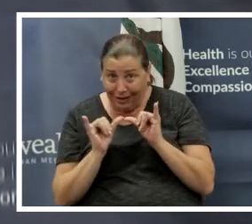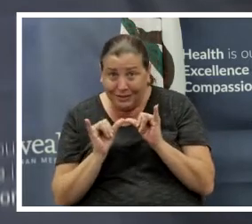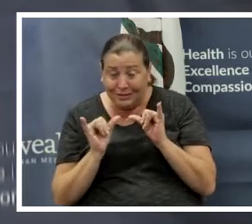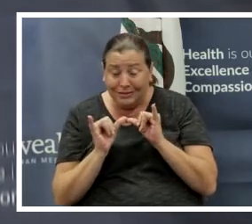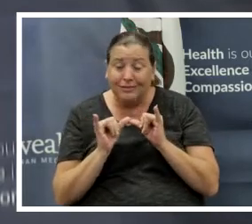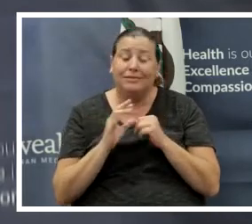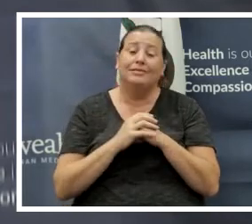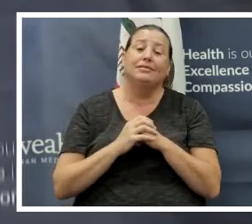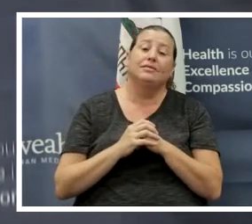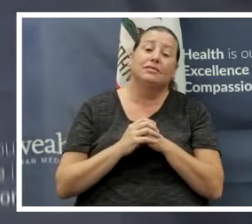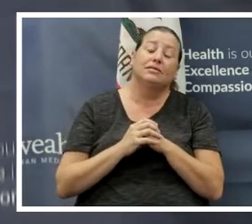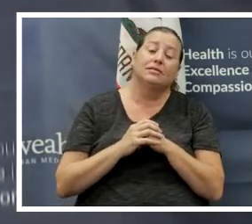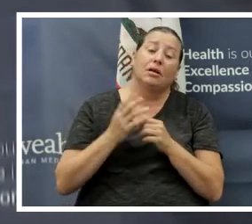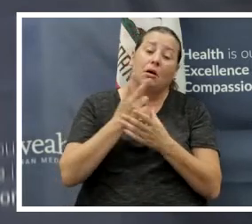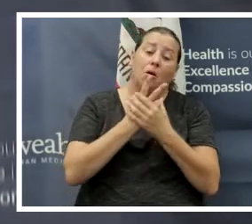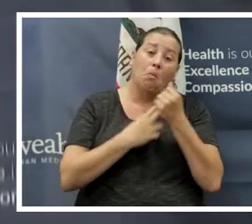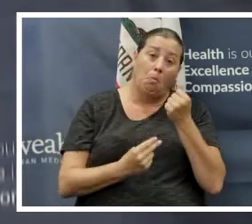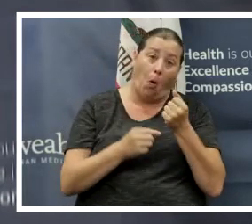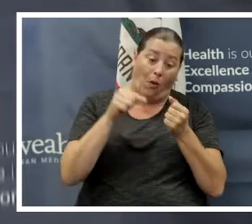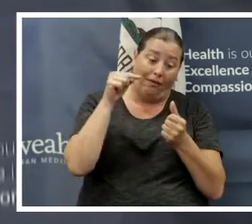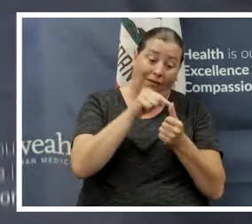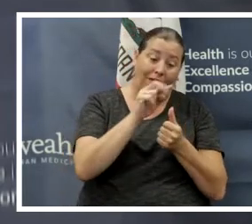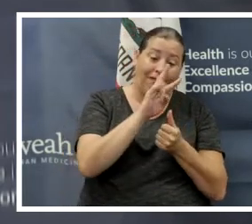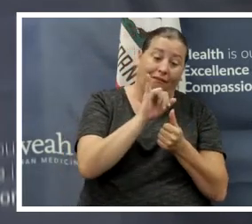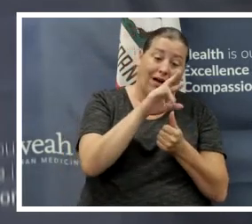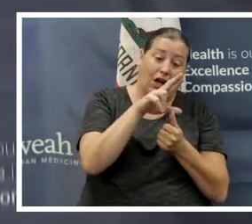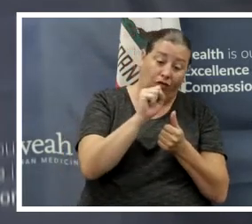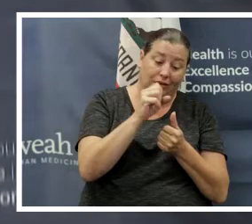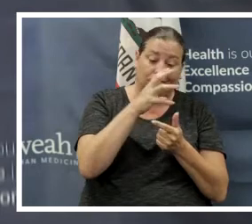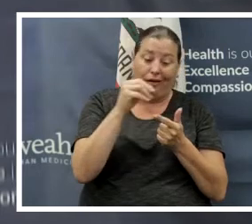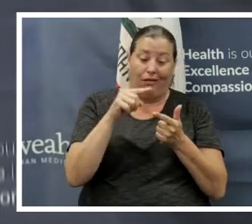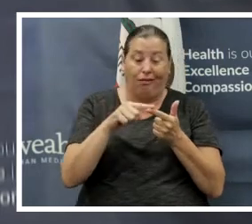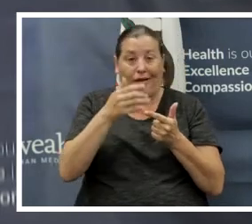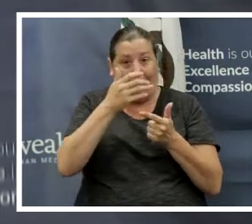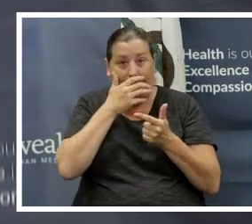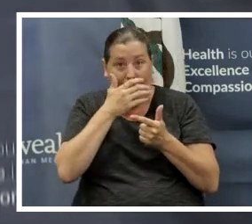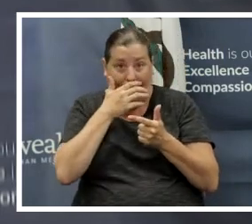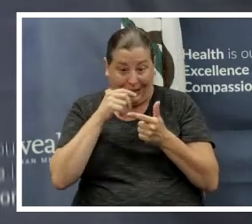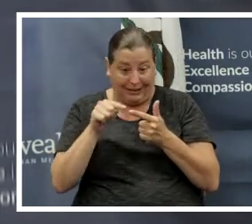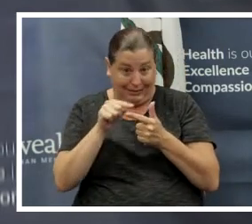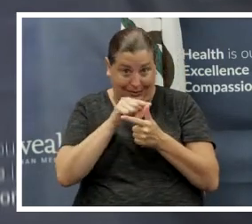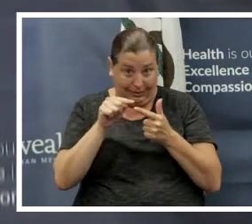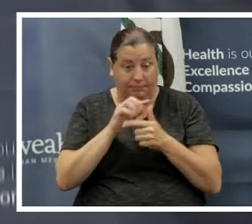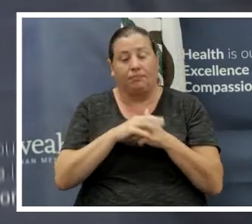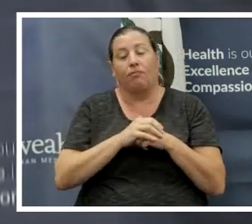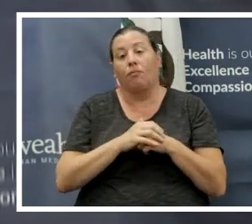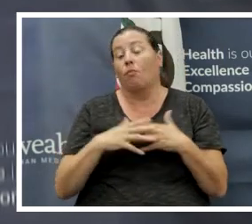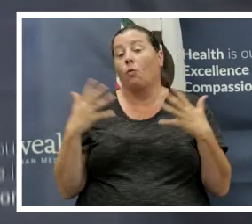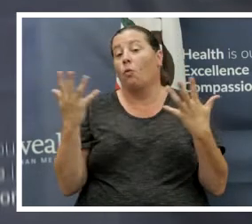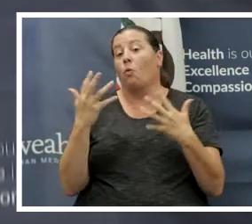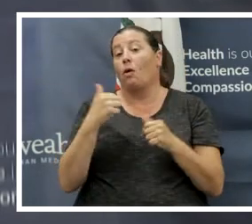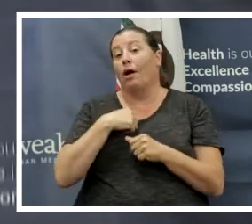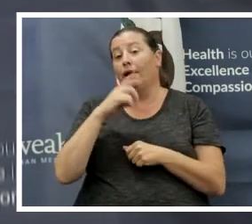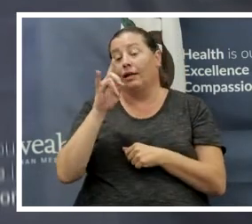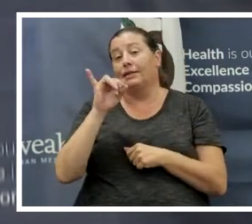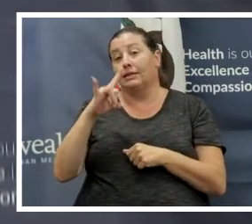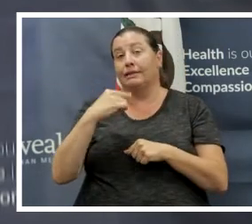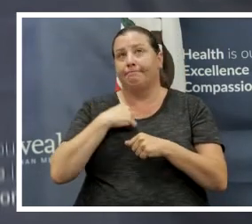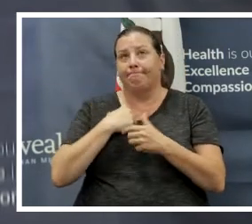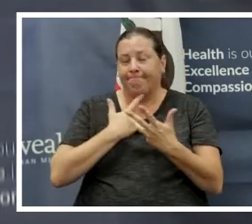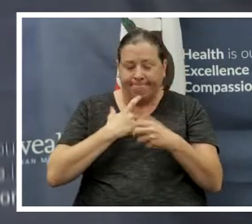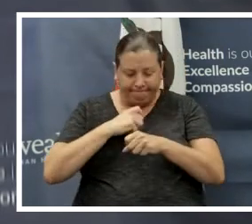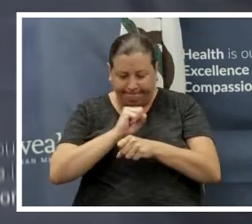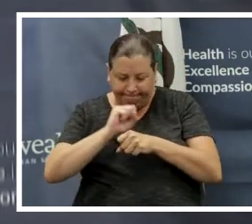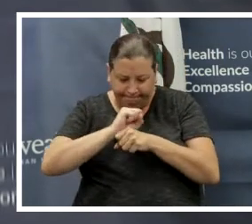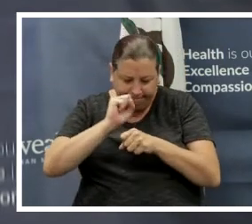of both the virus, the openings in the masks, et cetera. What I did is I worked to come up with